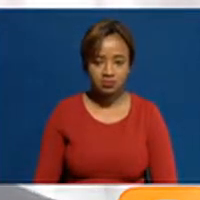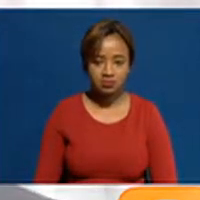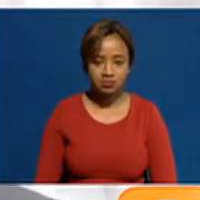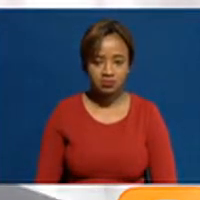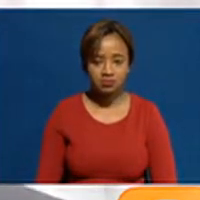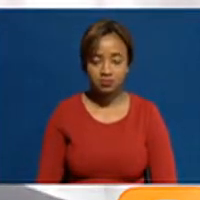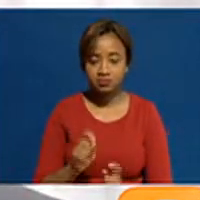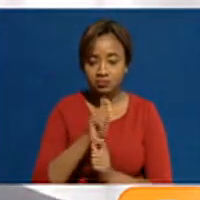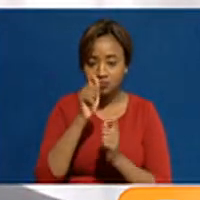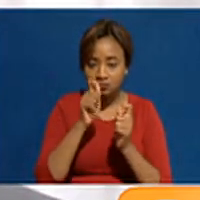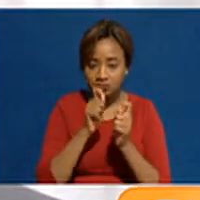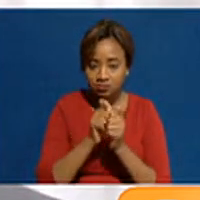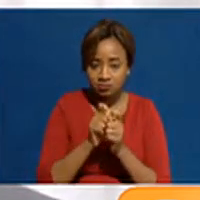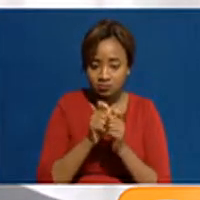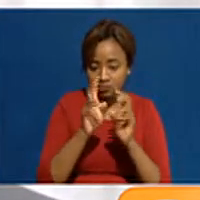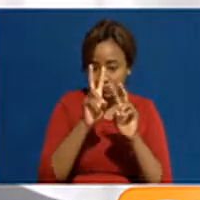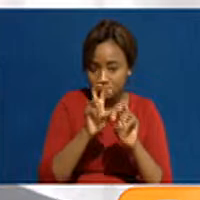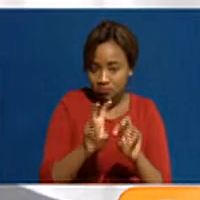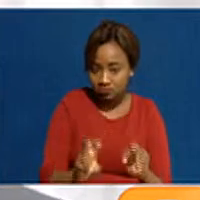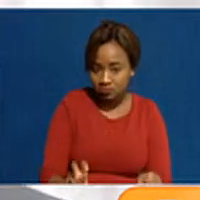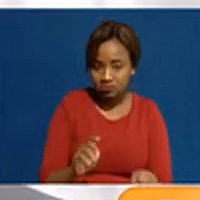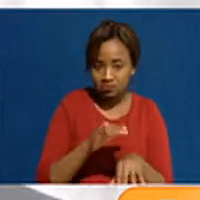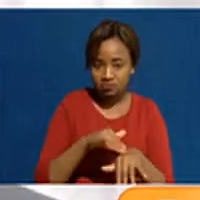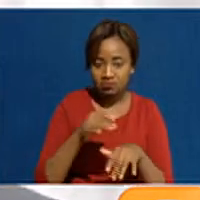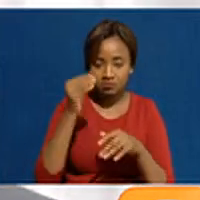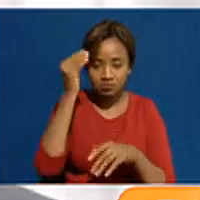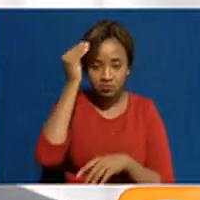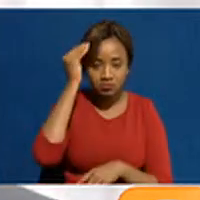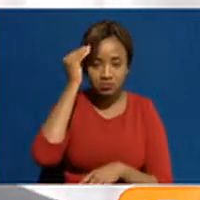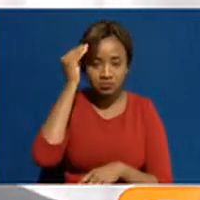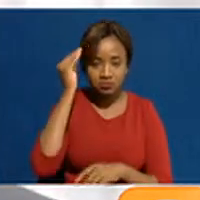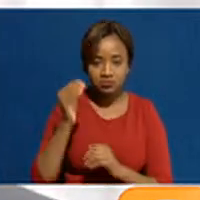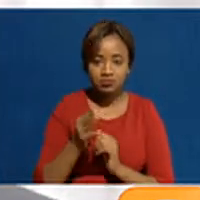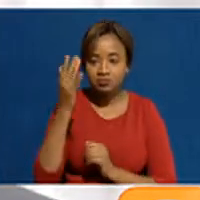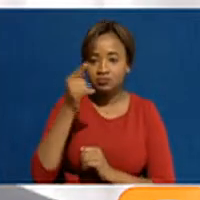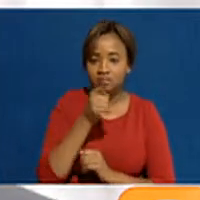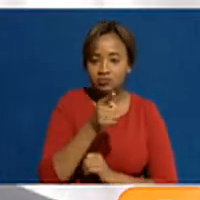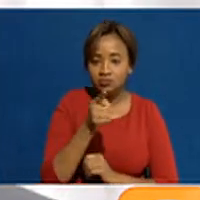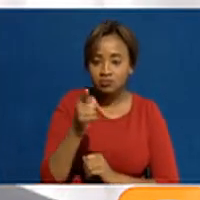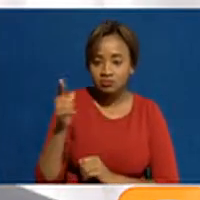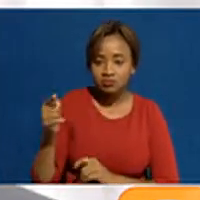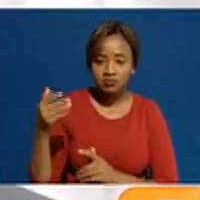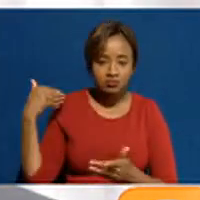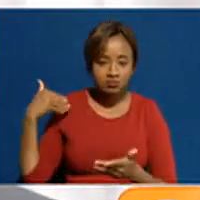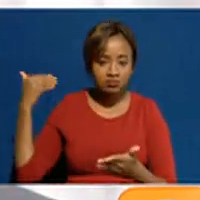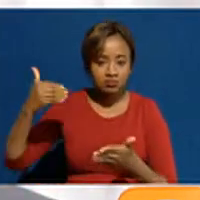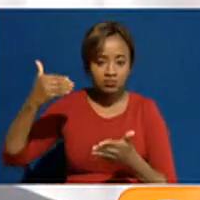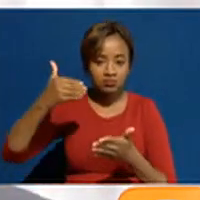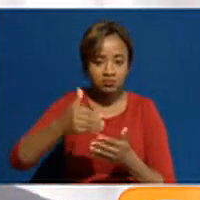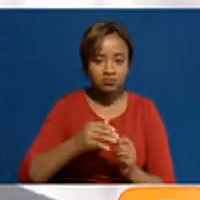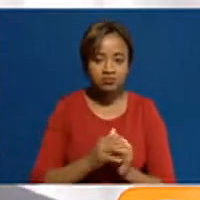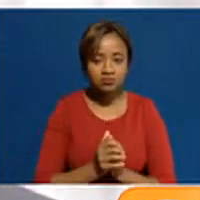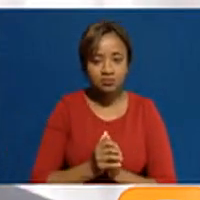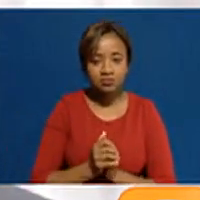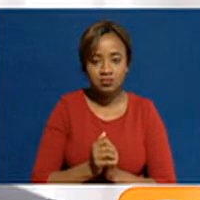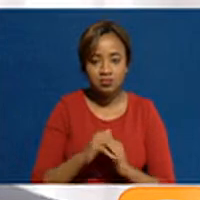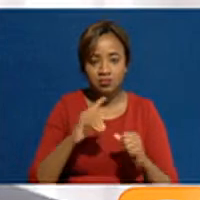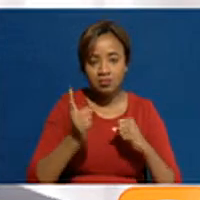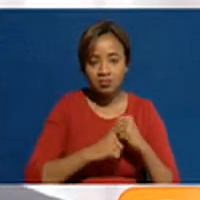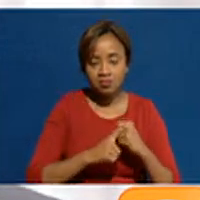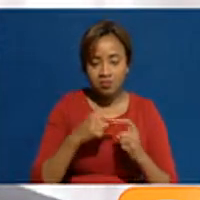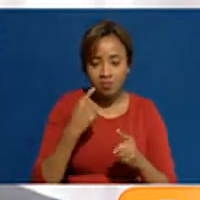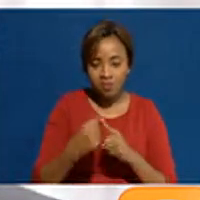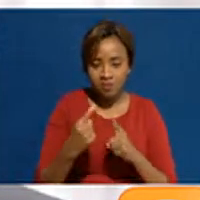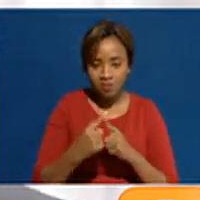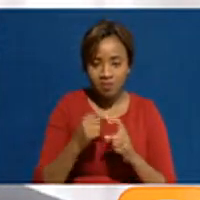education, whereby we have been in a journey for the past 4 or 5 years, or almost 6 years now